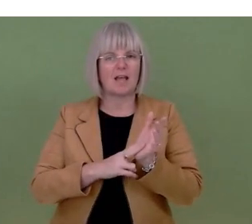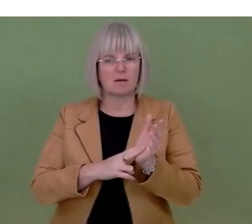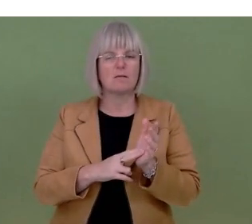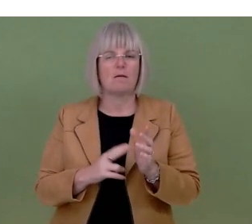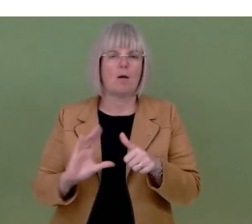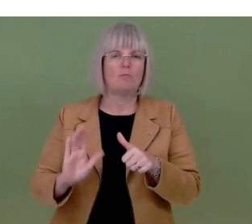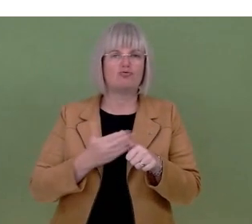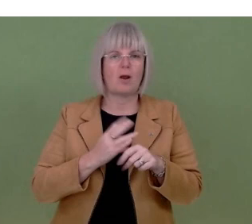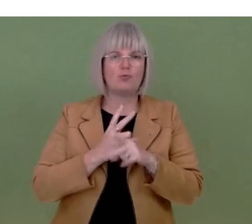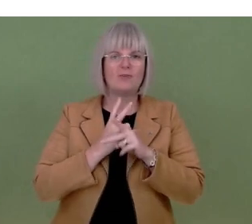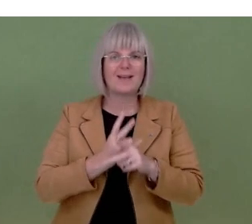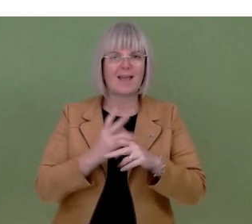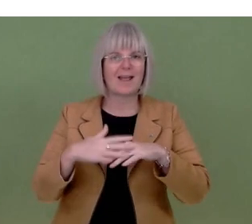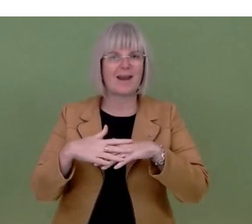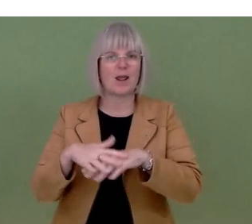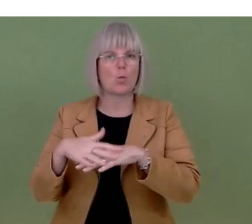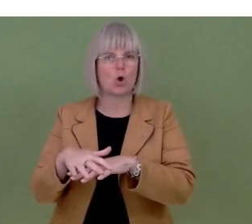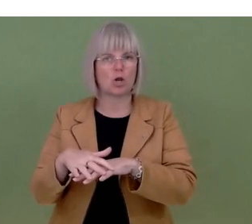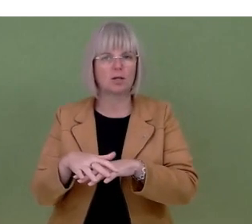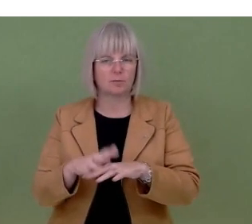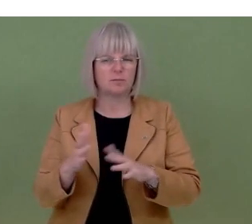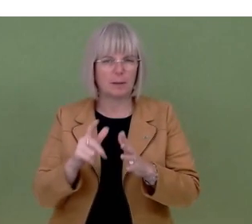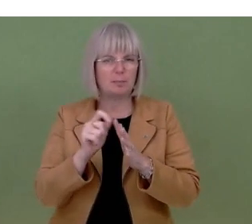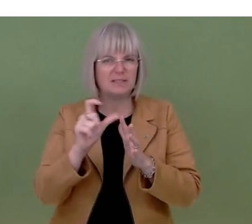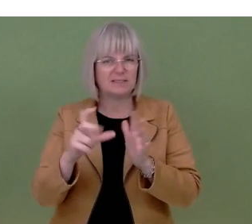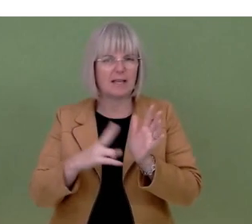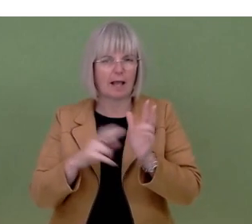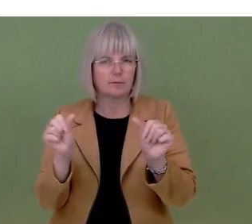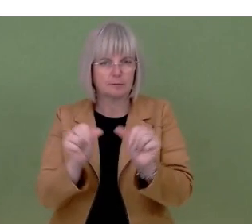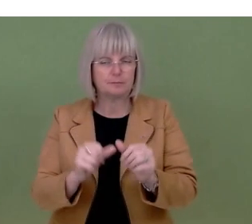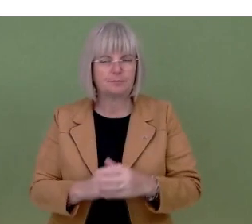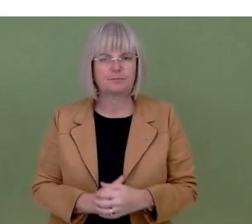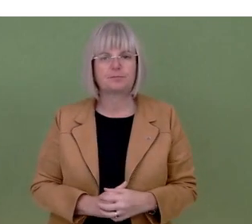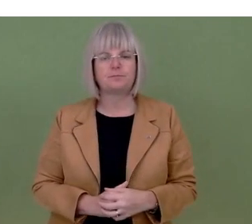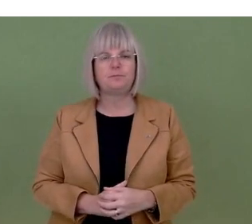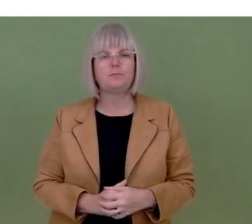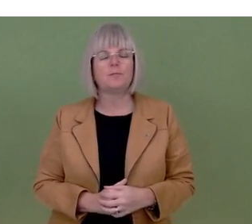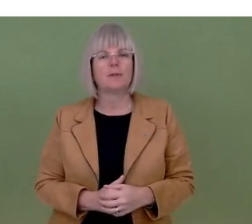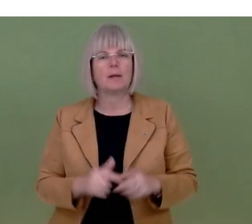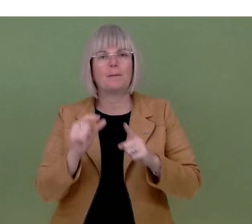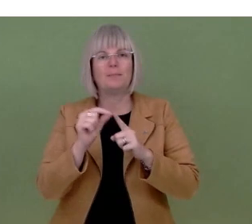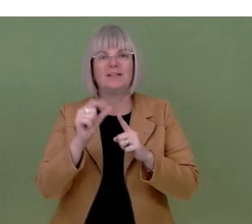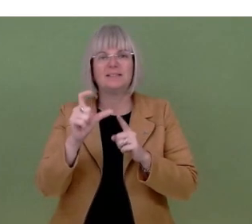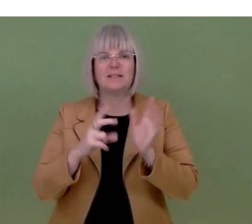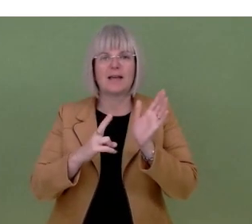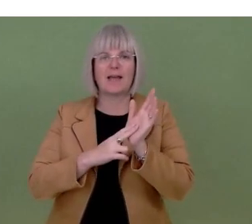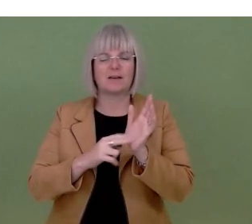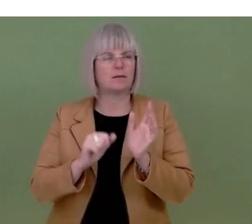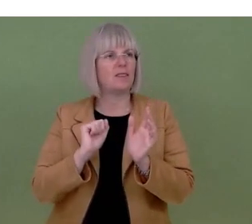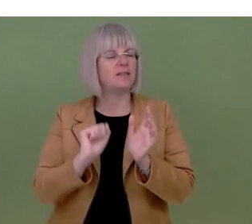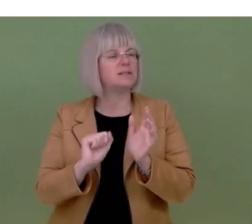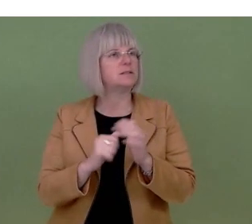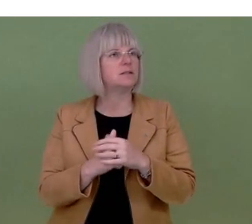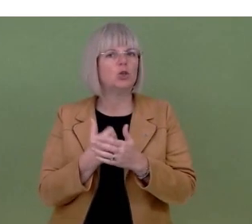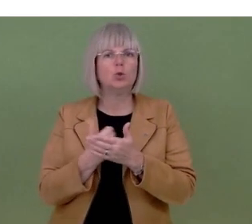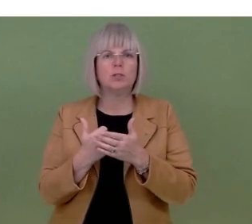case those aren't aware of this information. A PCN is generally a group of general practices,